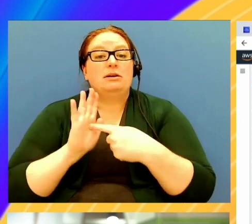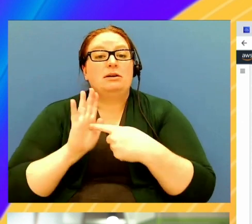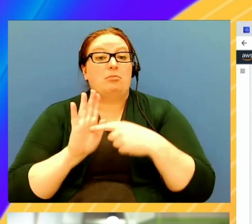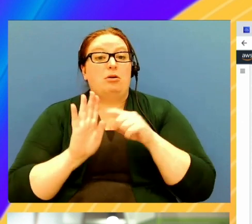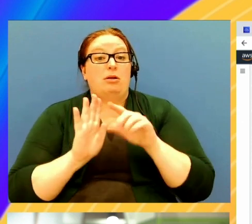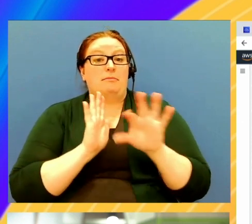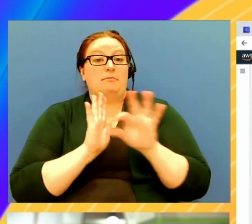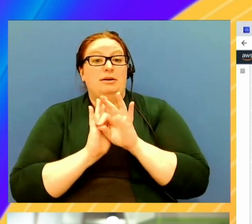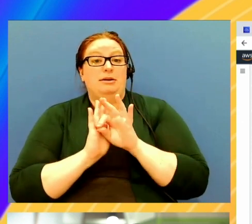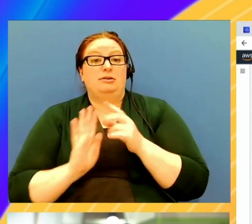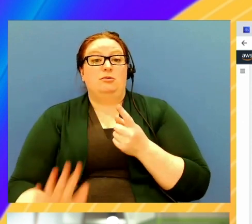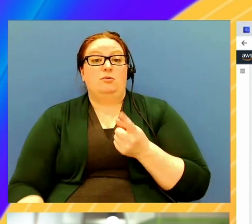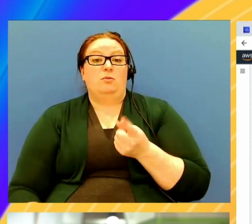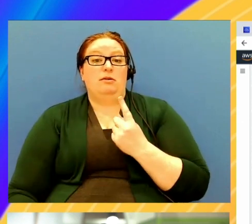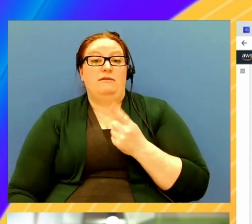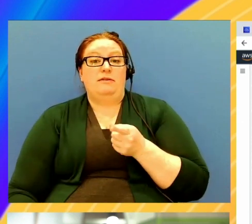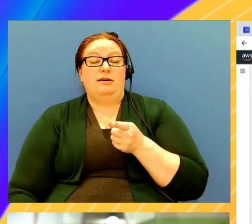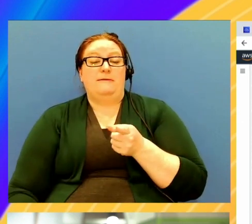of the,